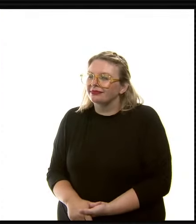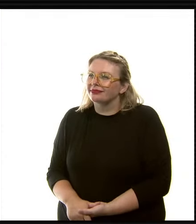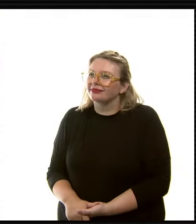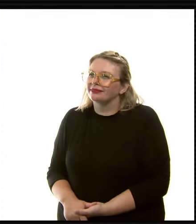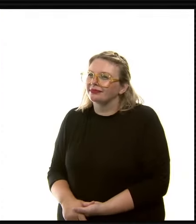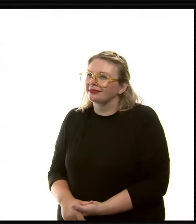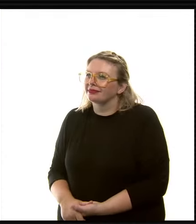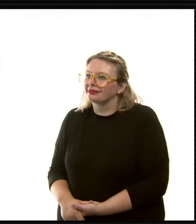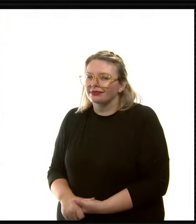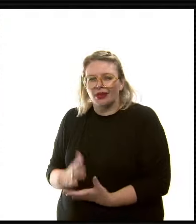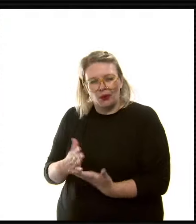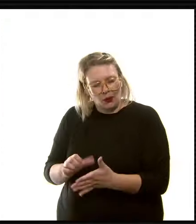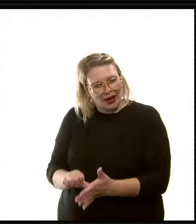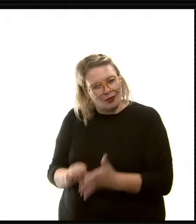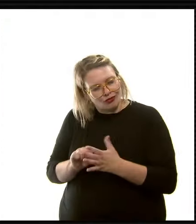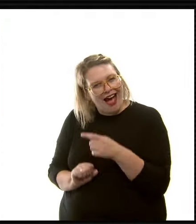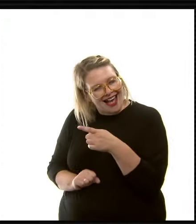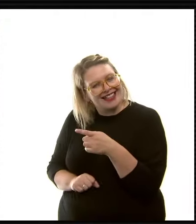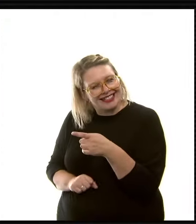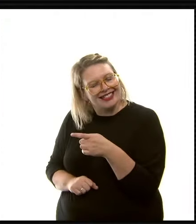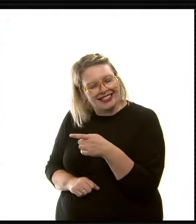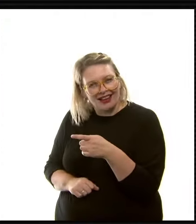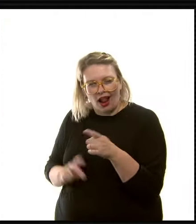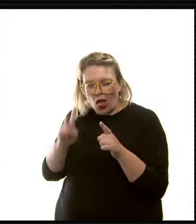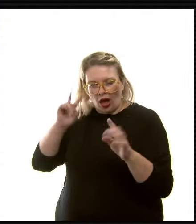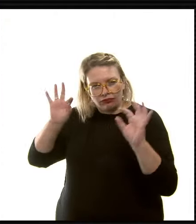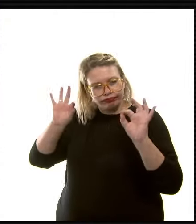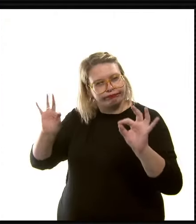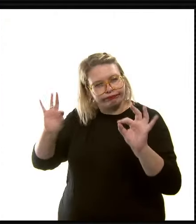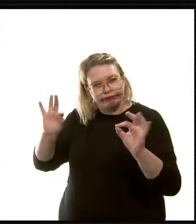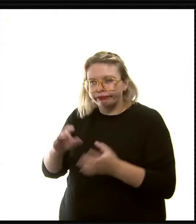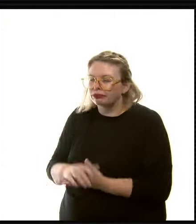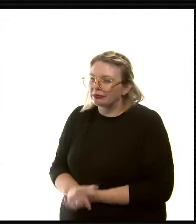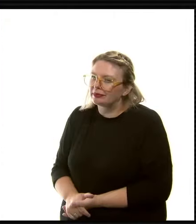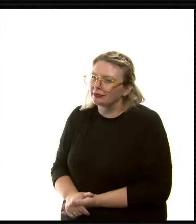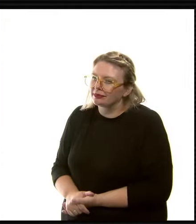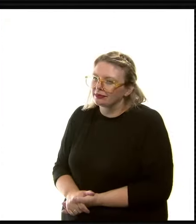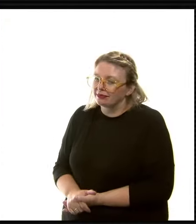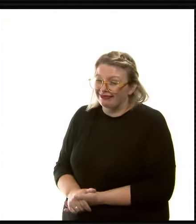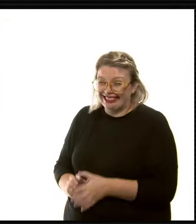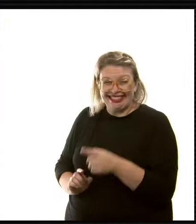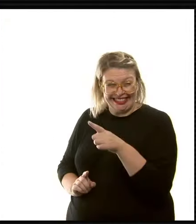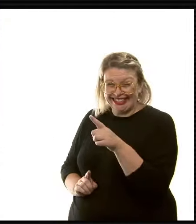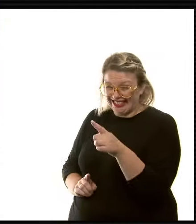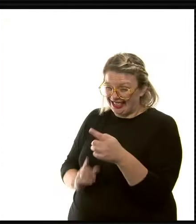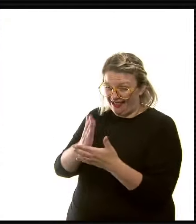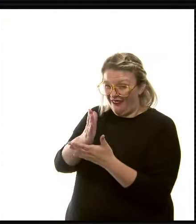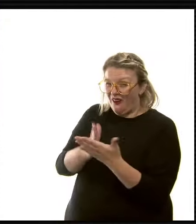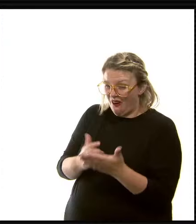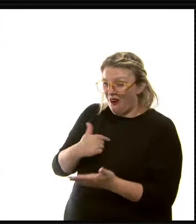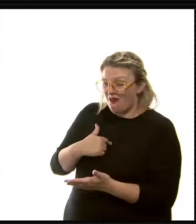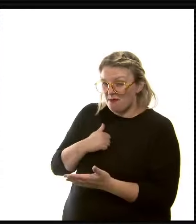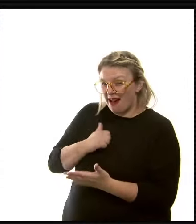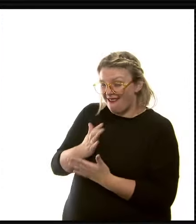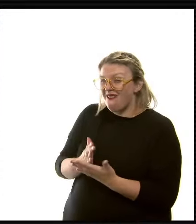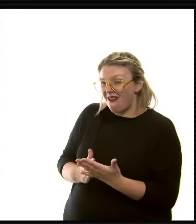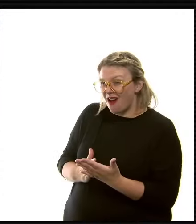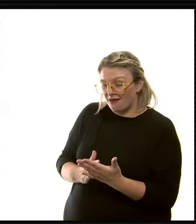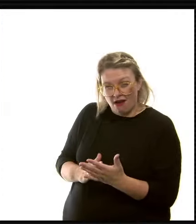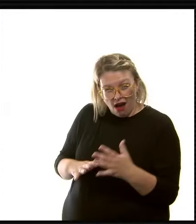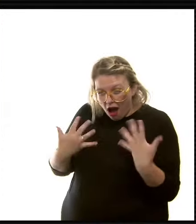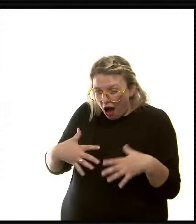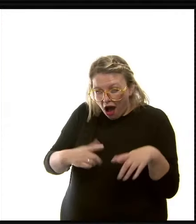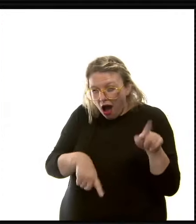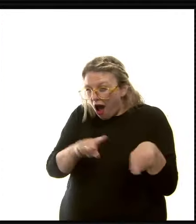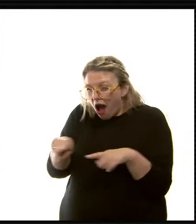I'm really impressed with how he managed to put them together. This is the half of the cave that I built. It's just so good. It's so full of life.